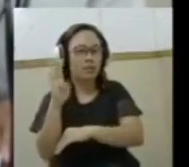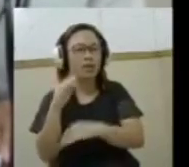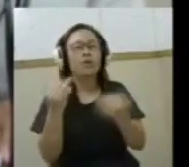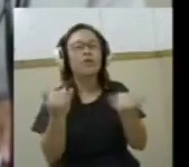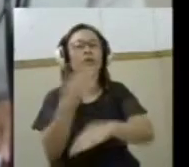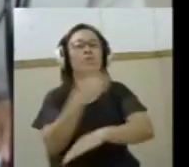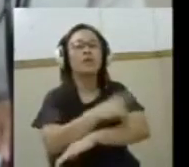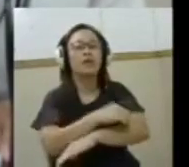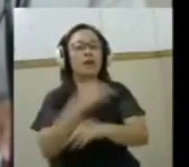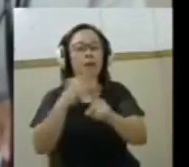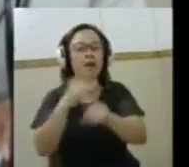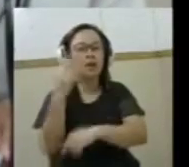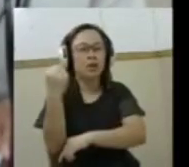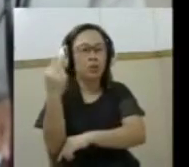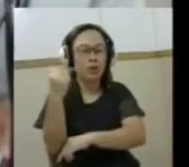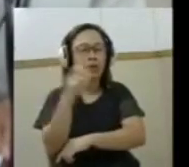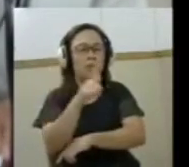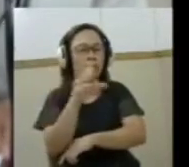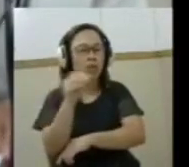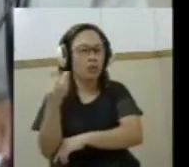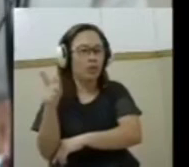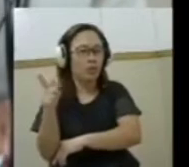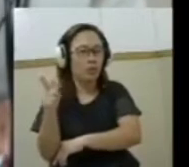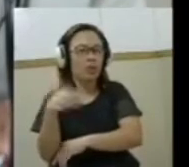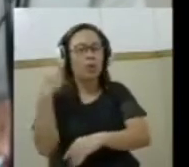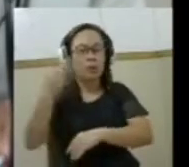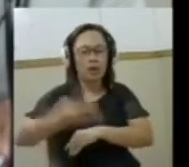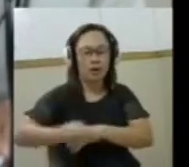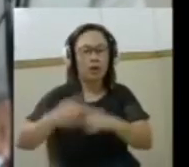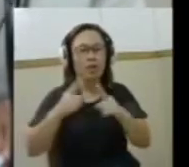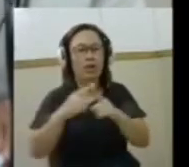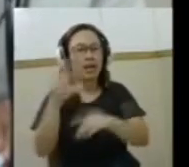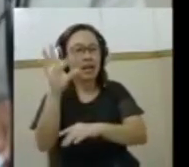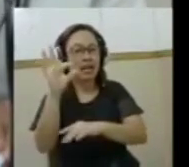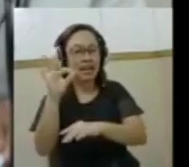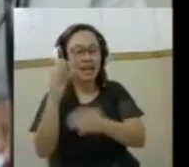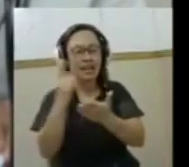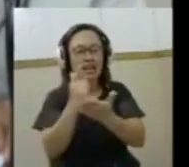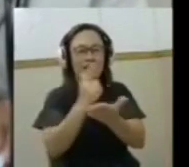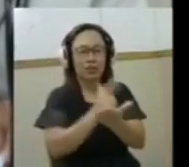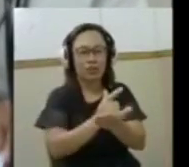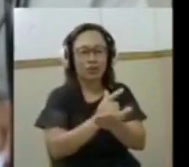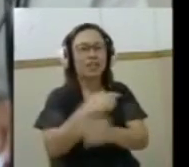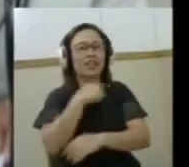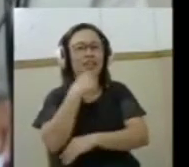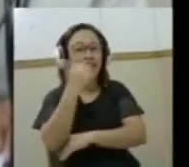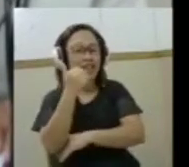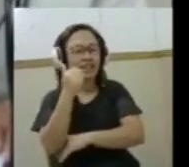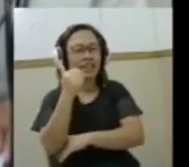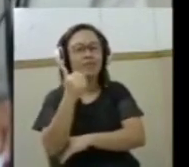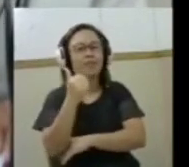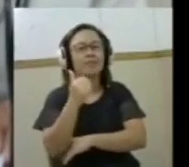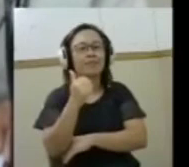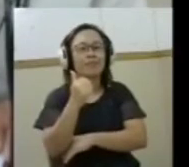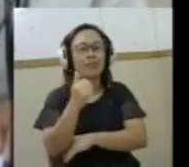is March 12, 2021, and welcome to our 9th episode in Grade 10. For today, we will talk